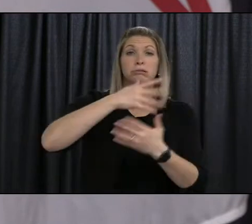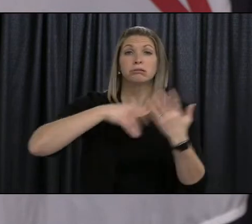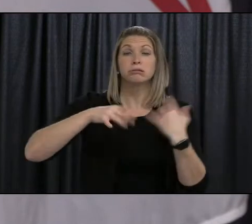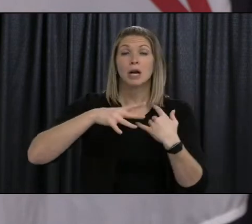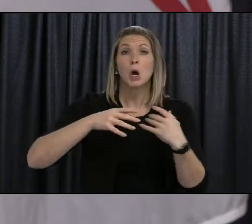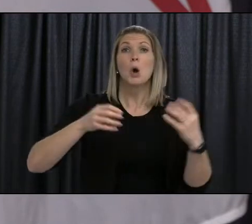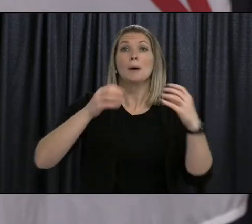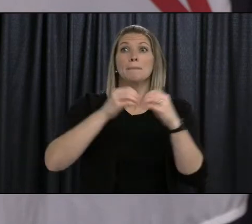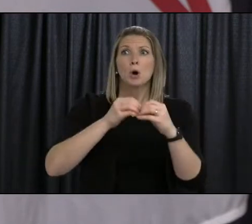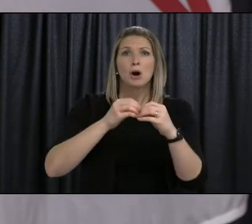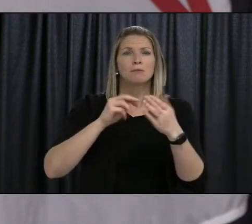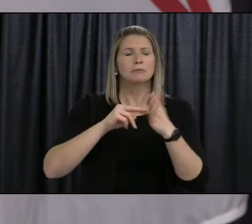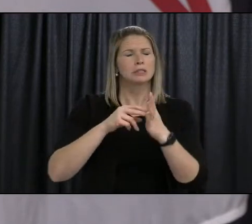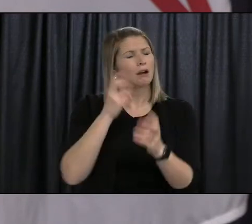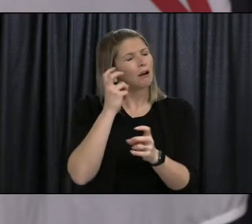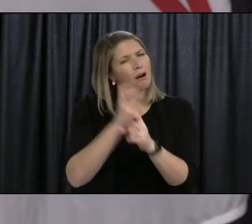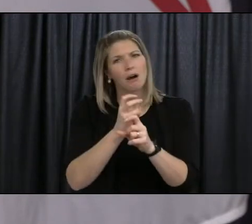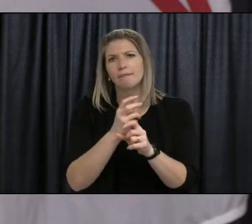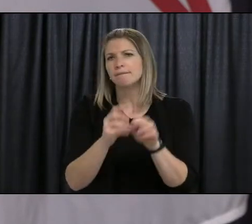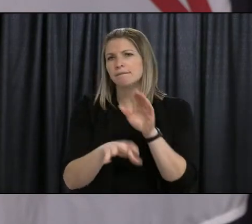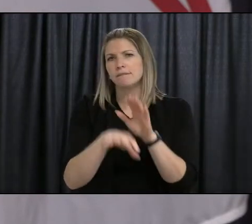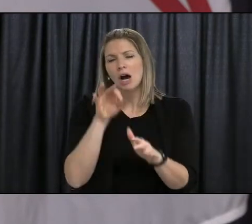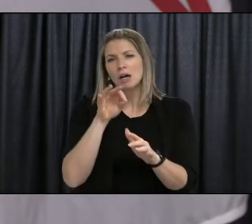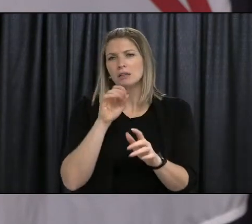try to keep to a very close,